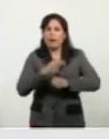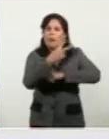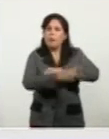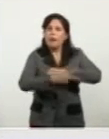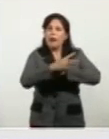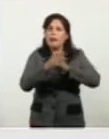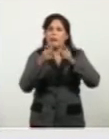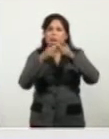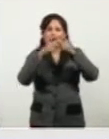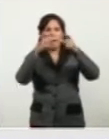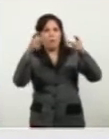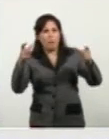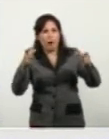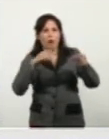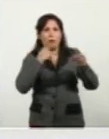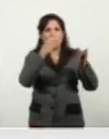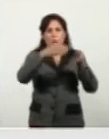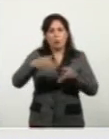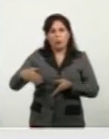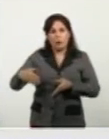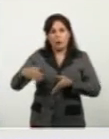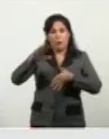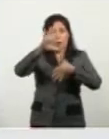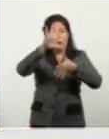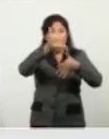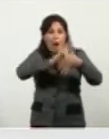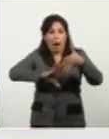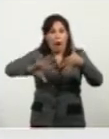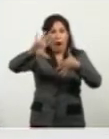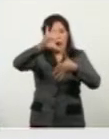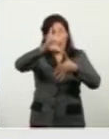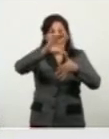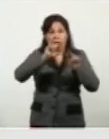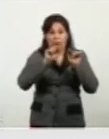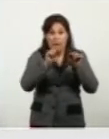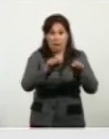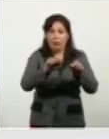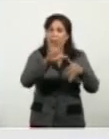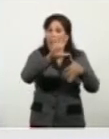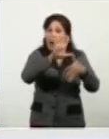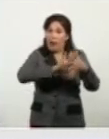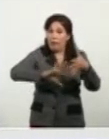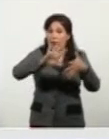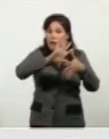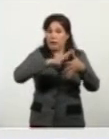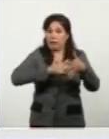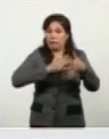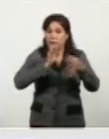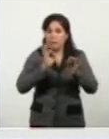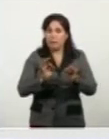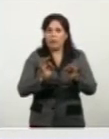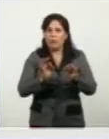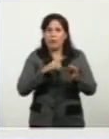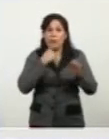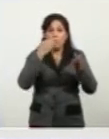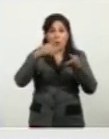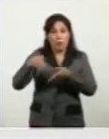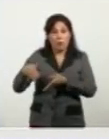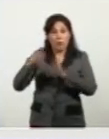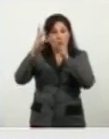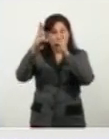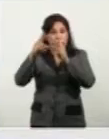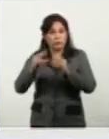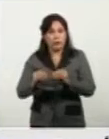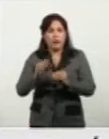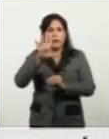pandemic, and yesterday 17 patients were discharged in our country. And this indicator